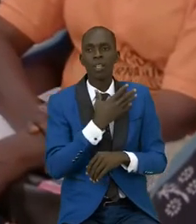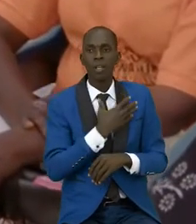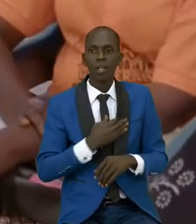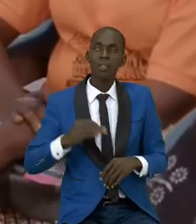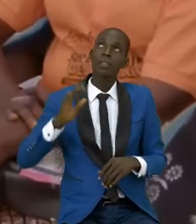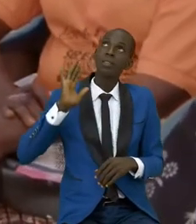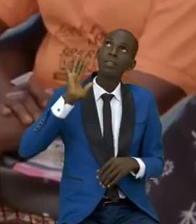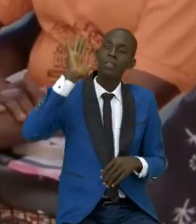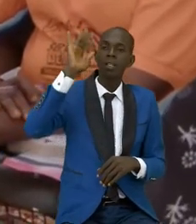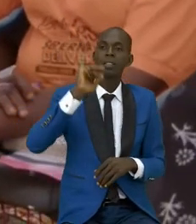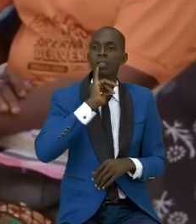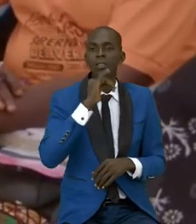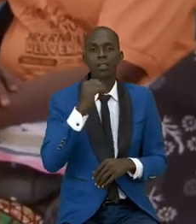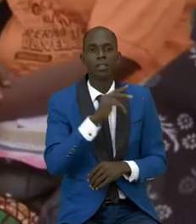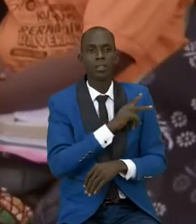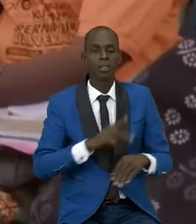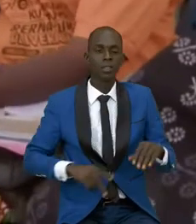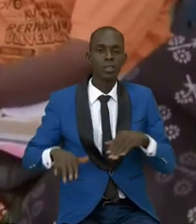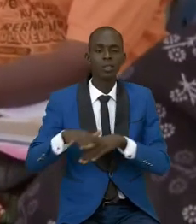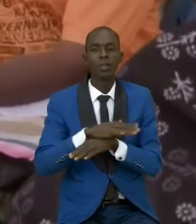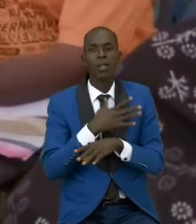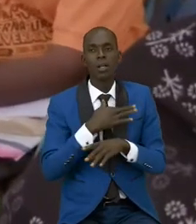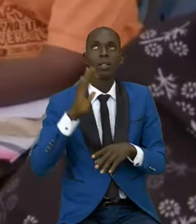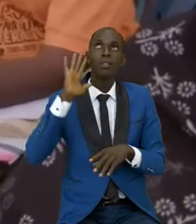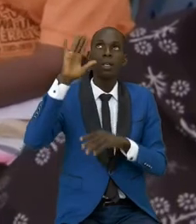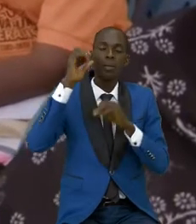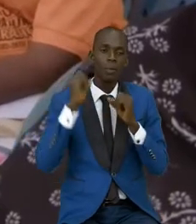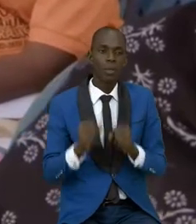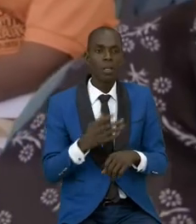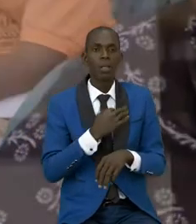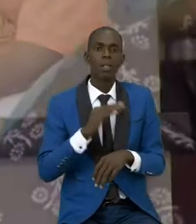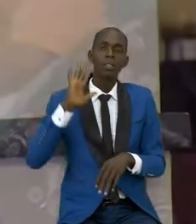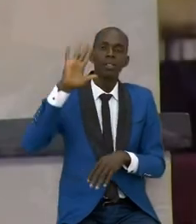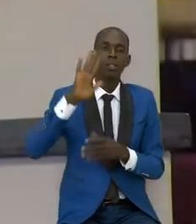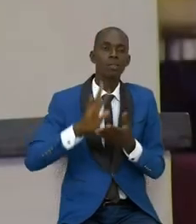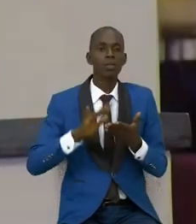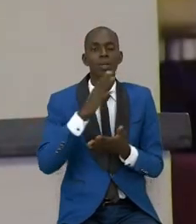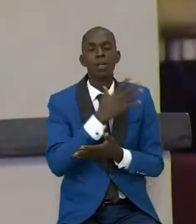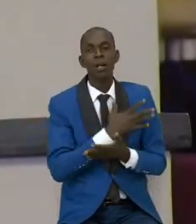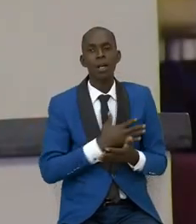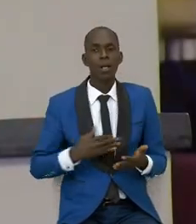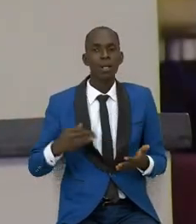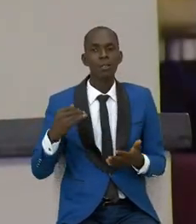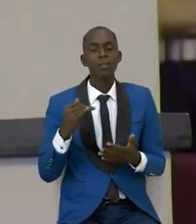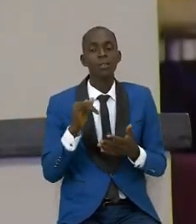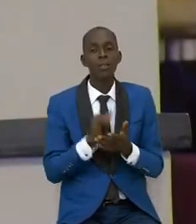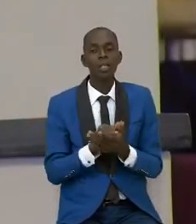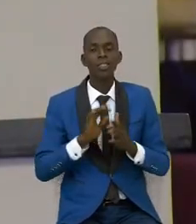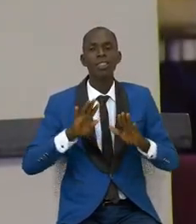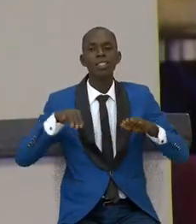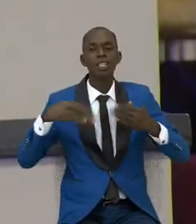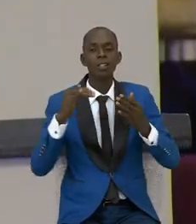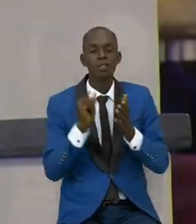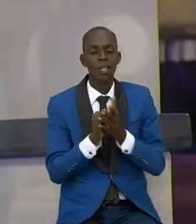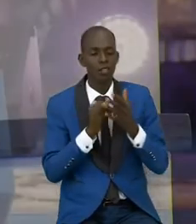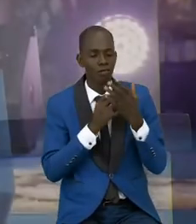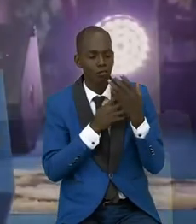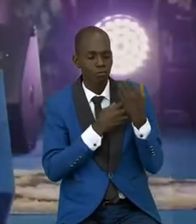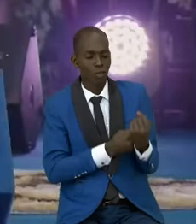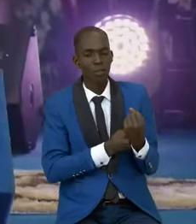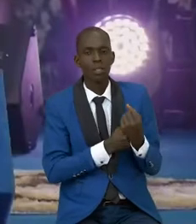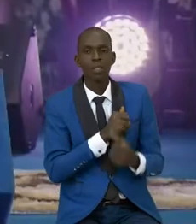the kingdom and the power and the glory. And that is a confident attitude. When